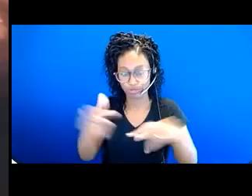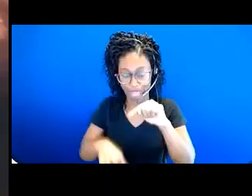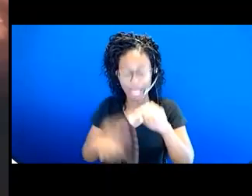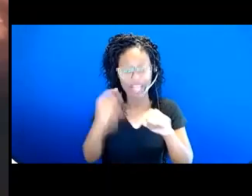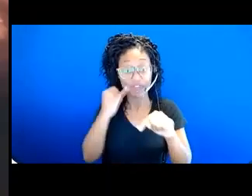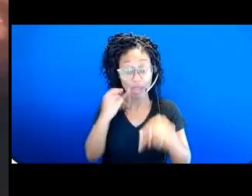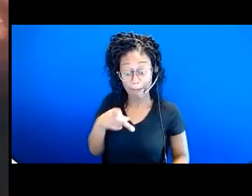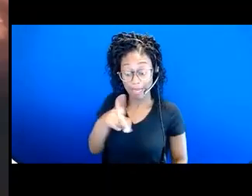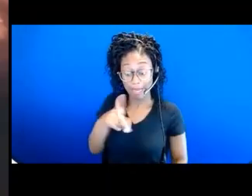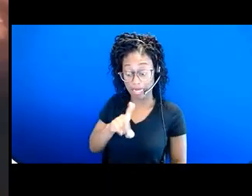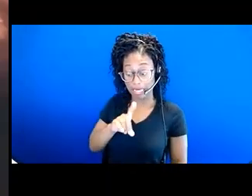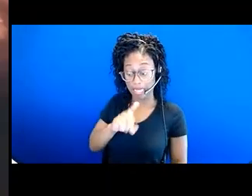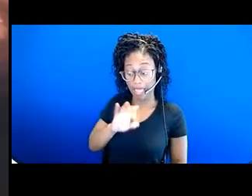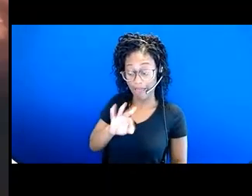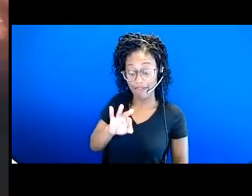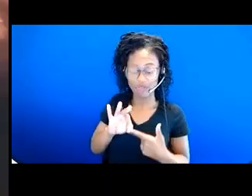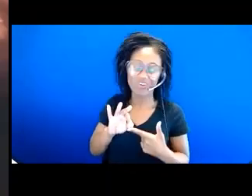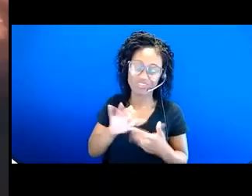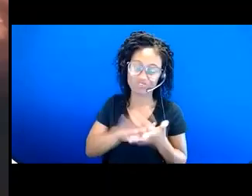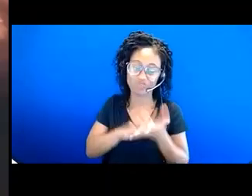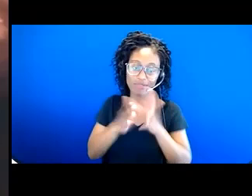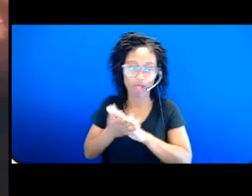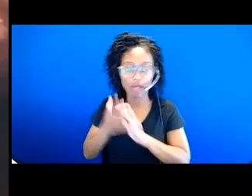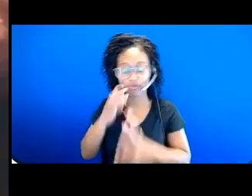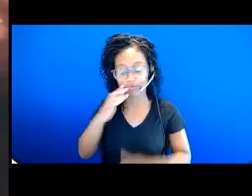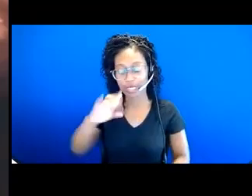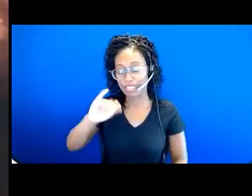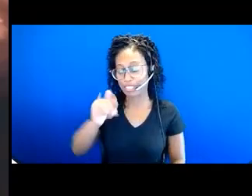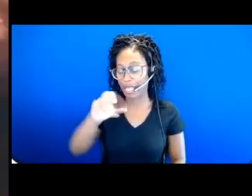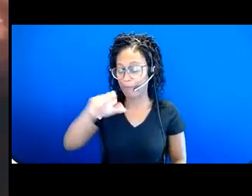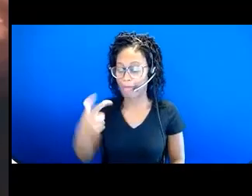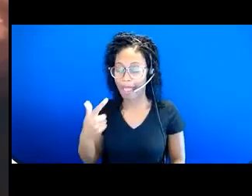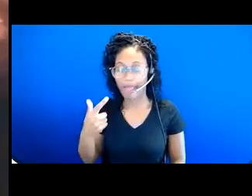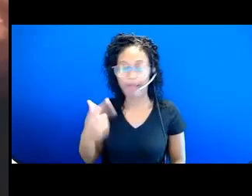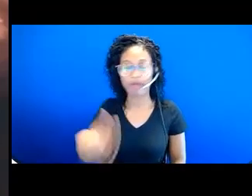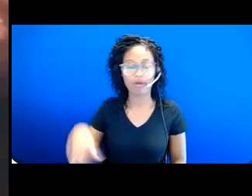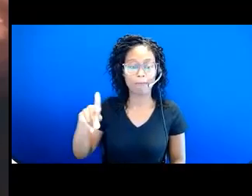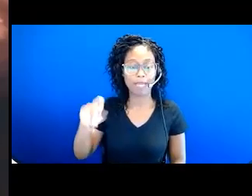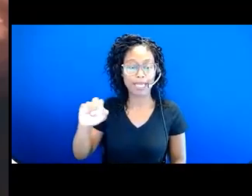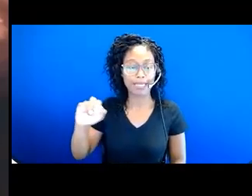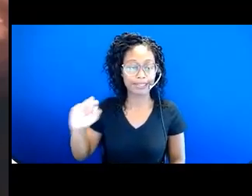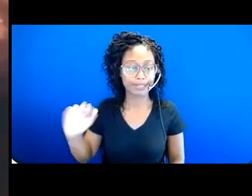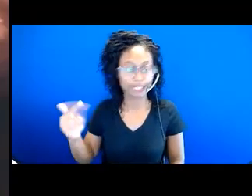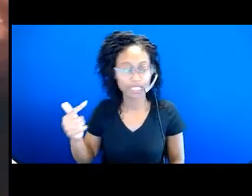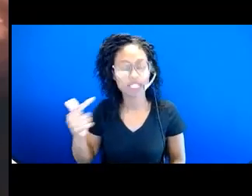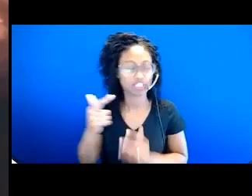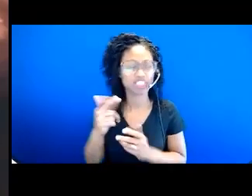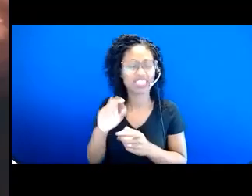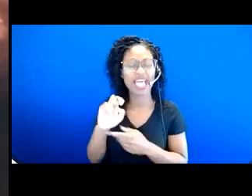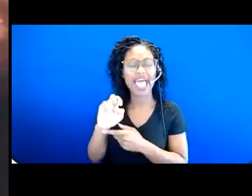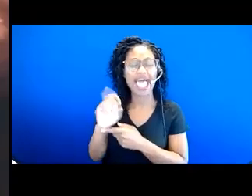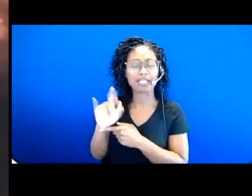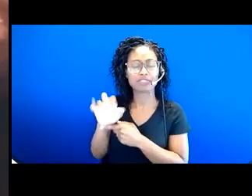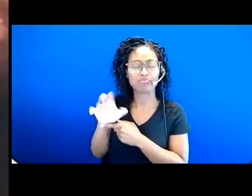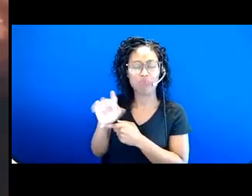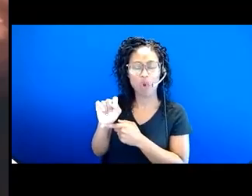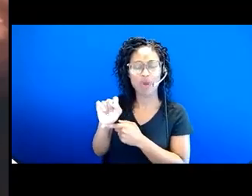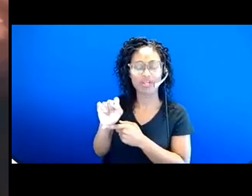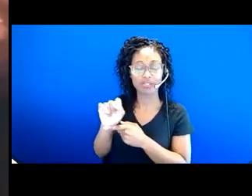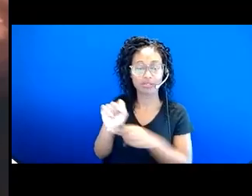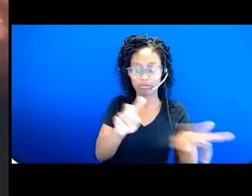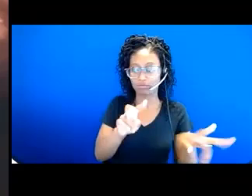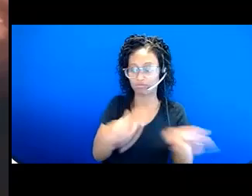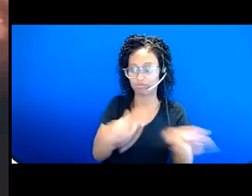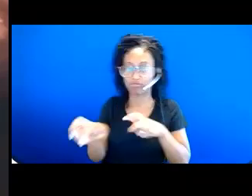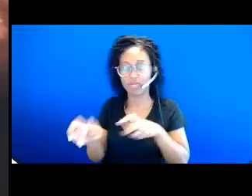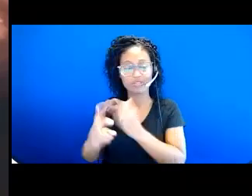to JPEG or PNG. Just do an export. Most browsers will give you that option of saving